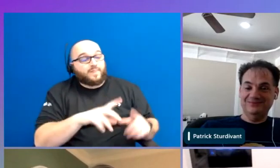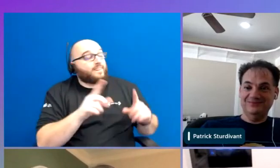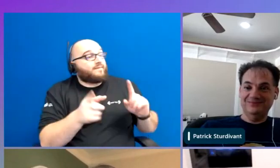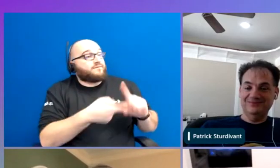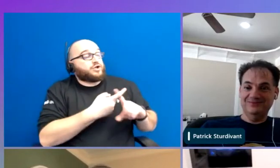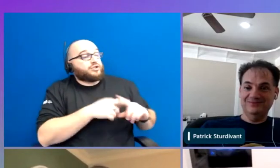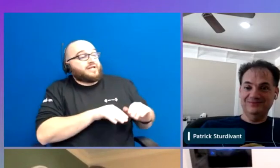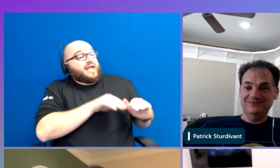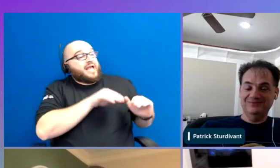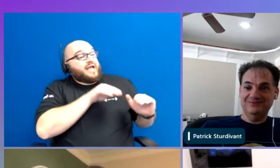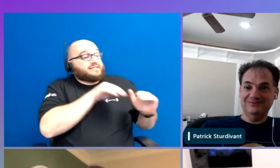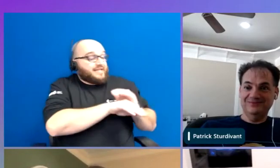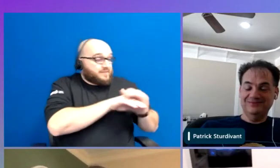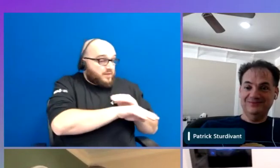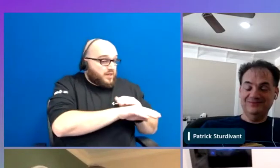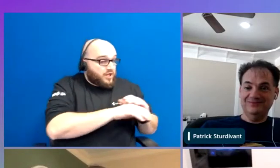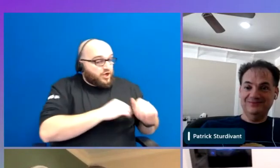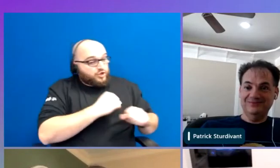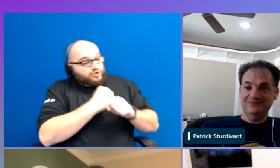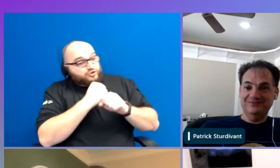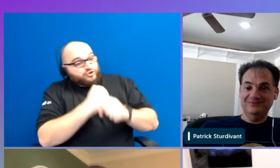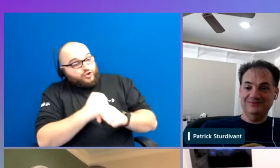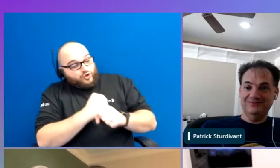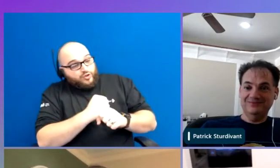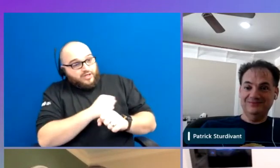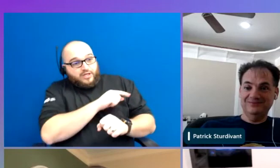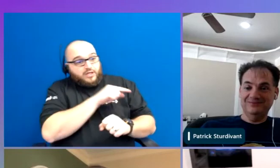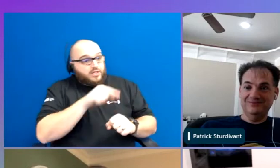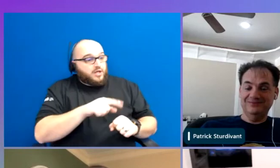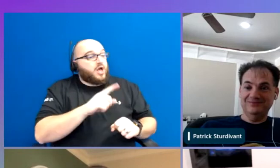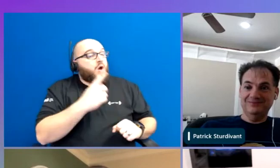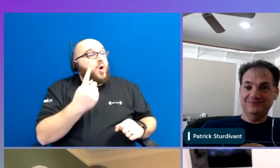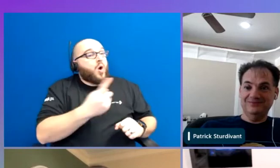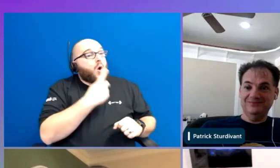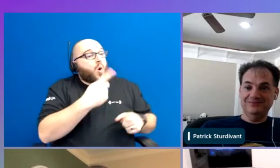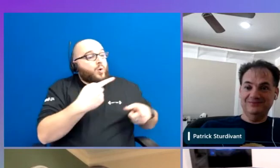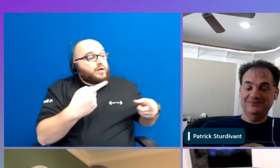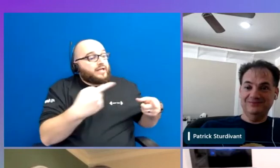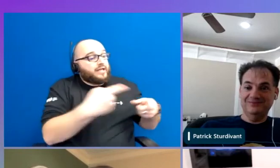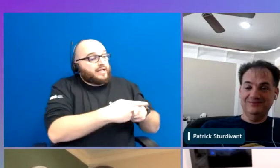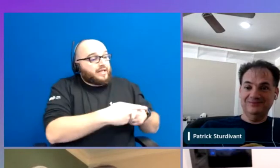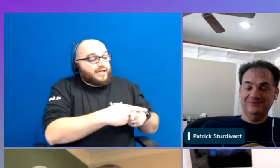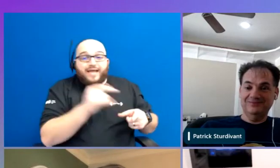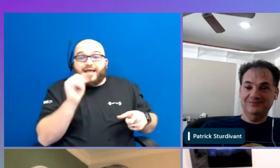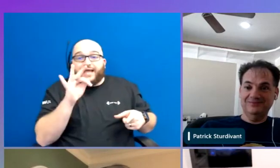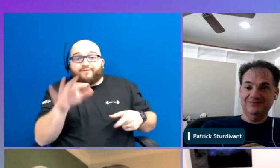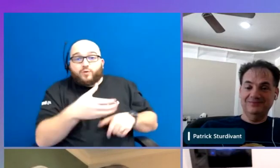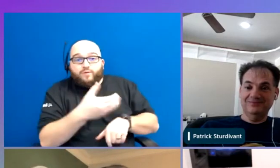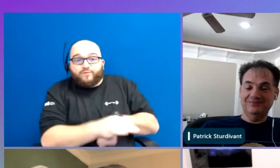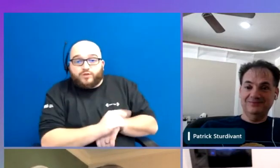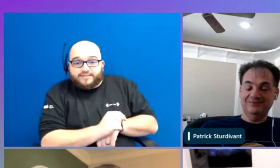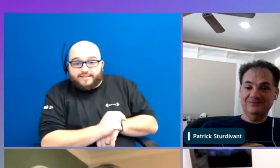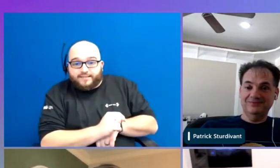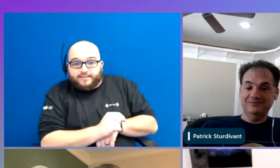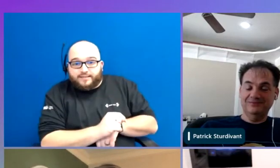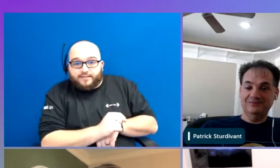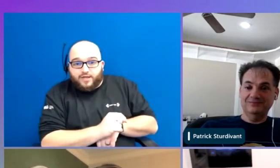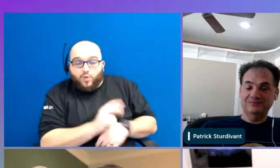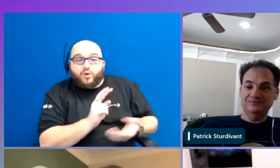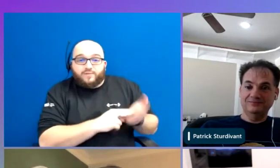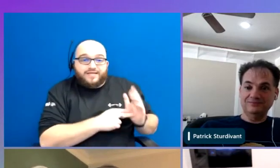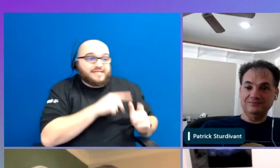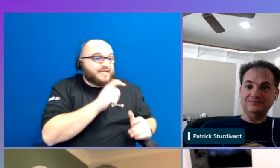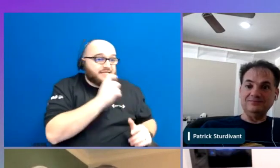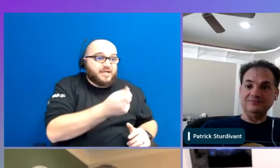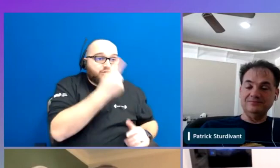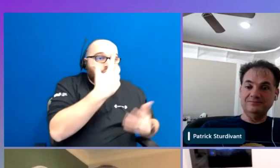accessibility and security only clash when you make it clash, when there's a lack of understanding of what accessibility